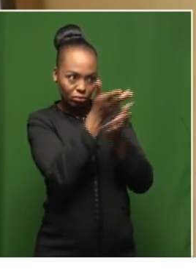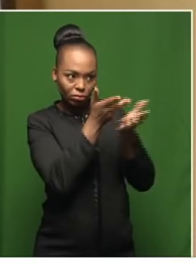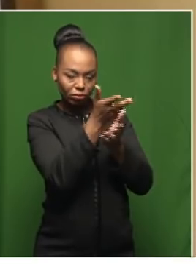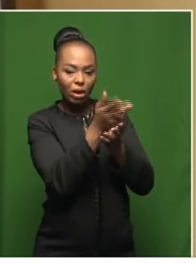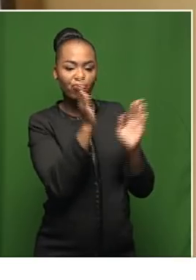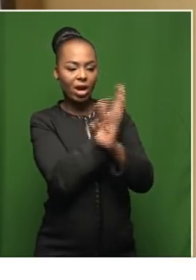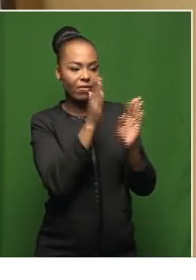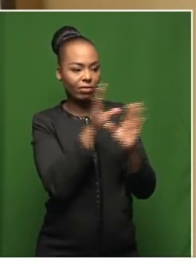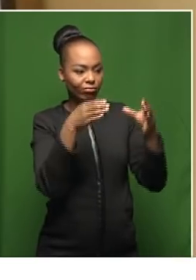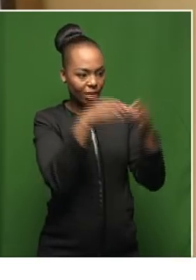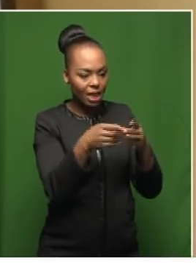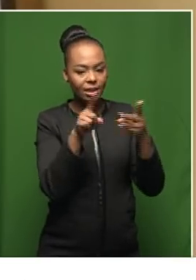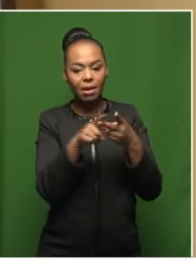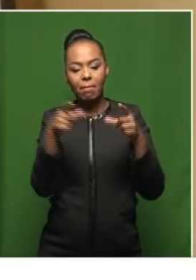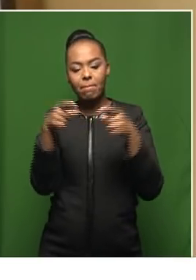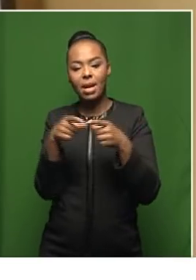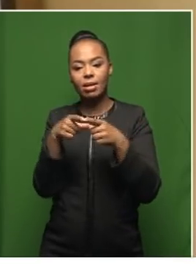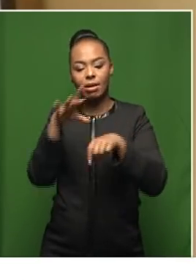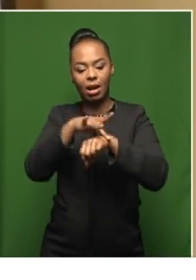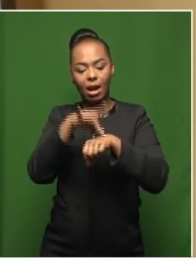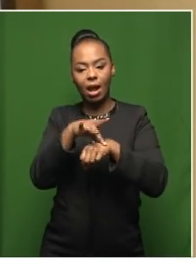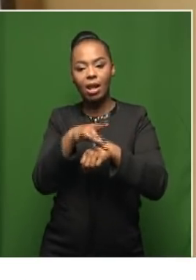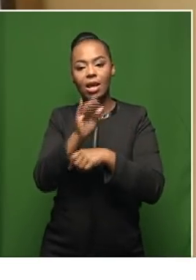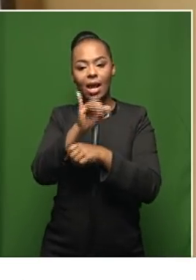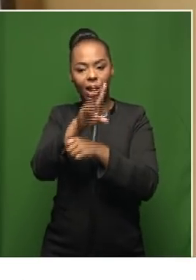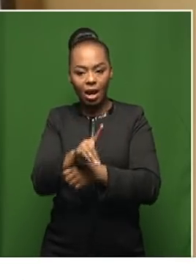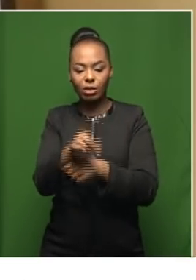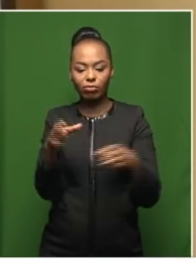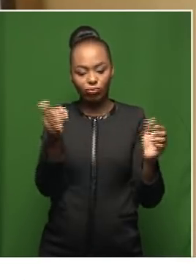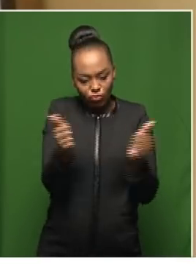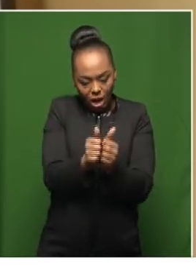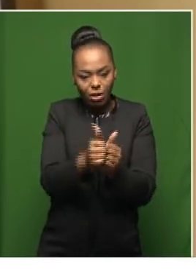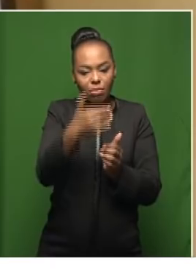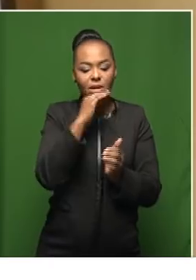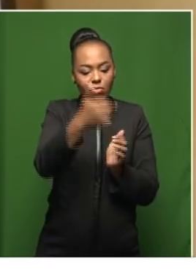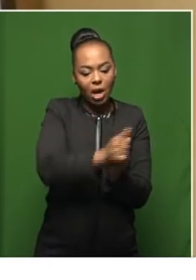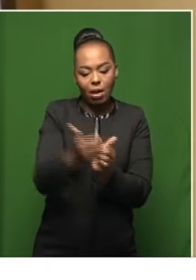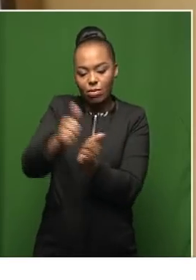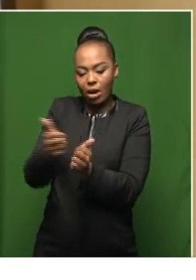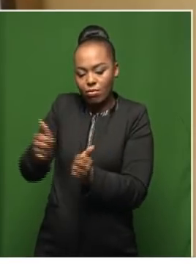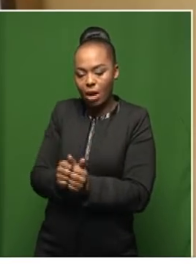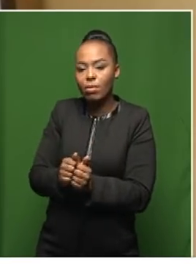private sector to actually work in partnership with government as part of the social